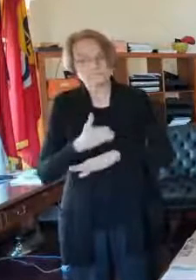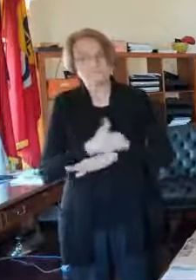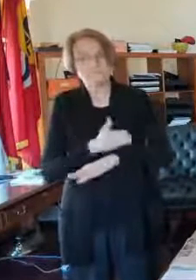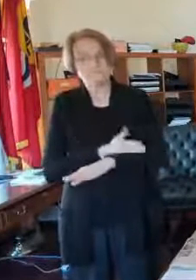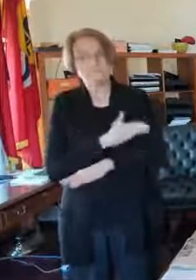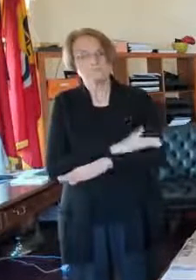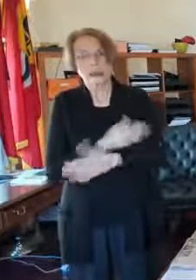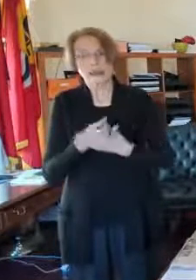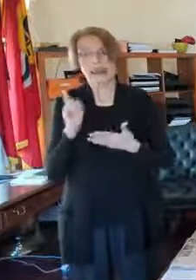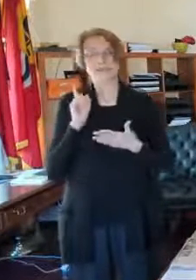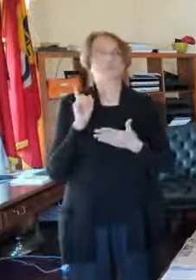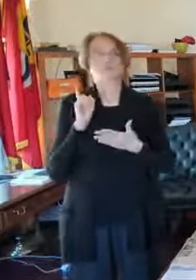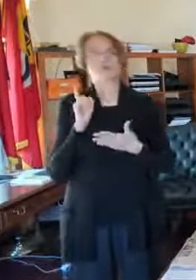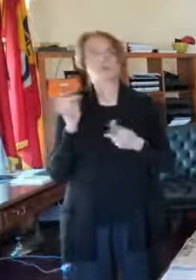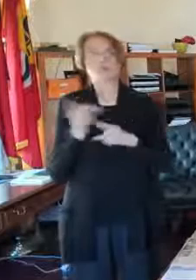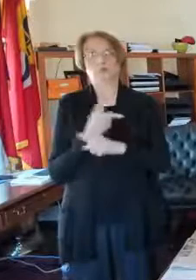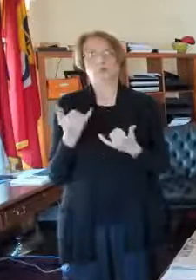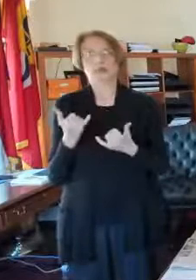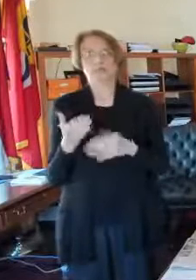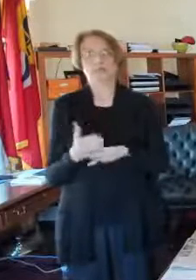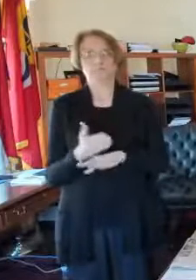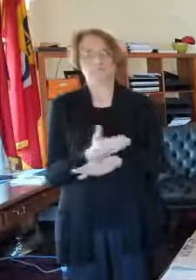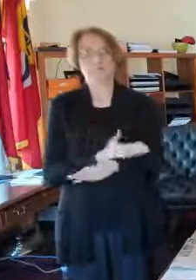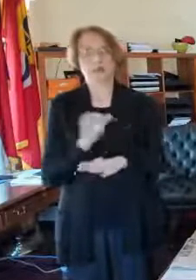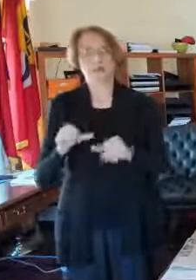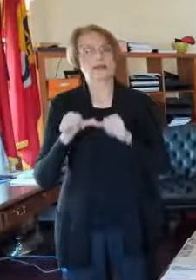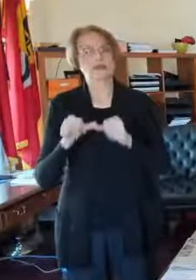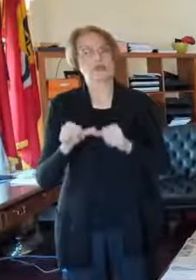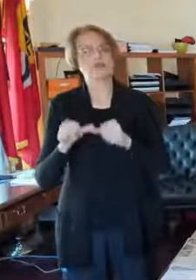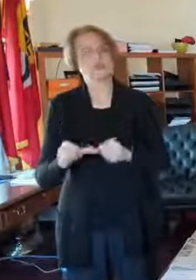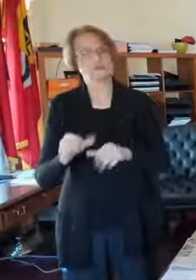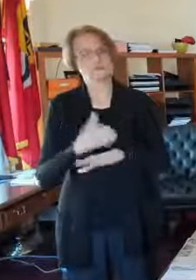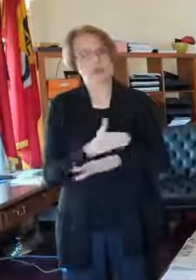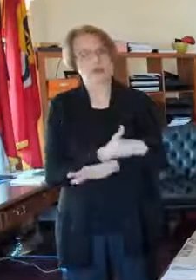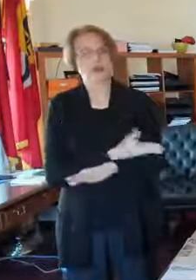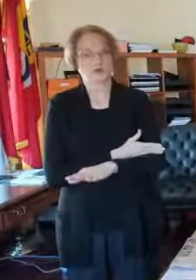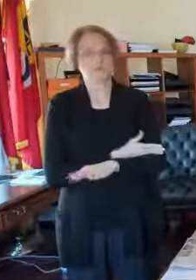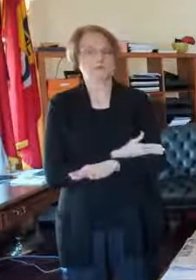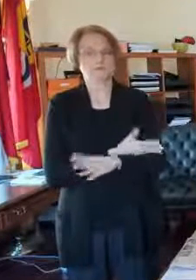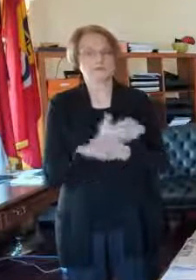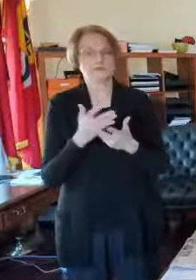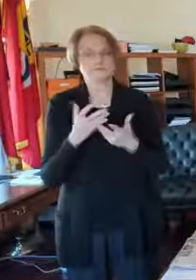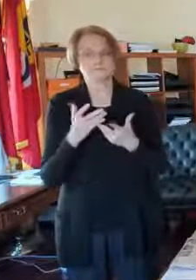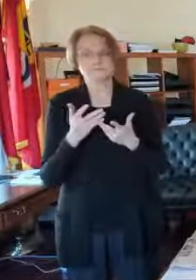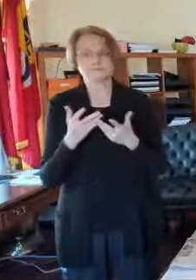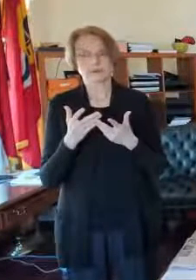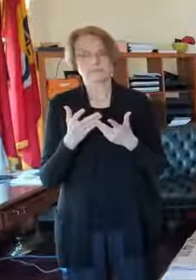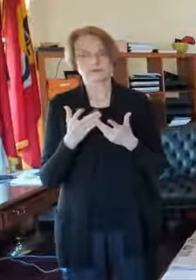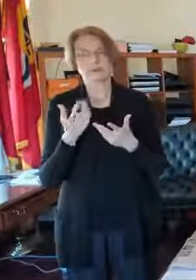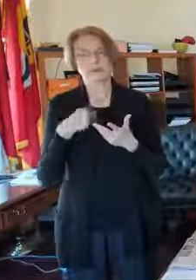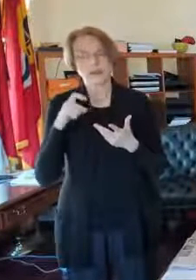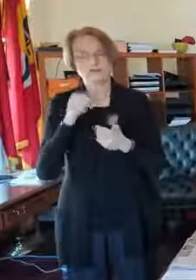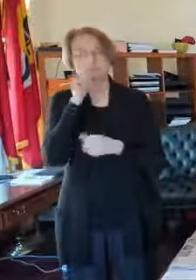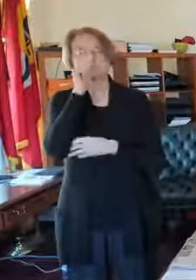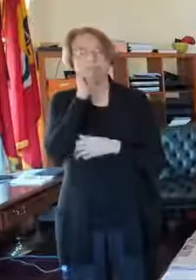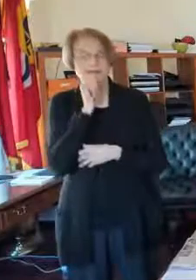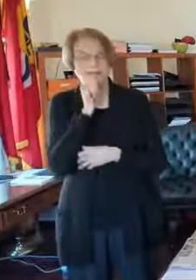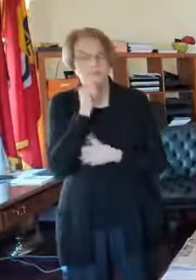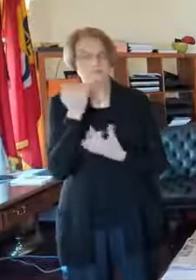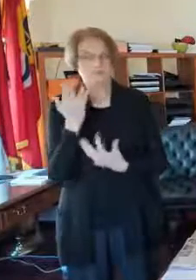about this. And I think it's going to continue to get better, but we're just all going to have to exercise a little bit of